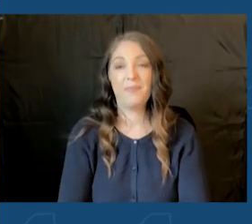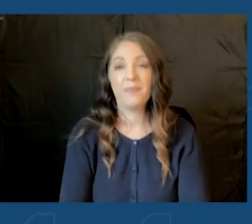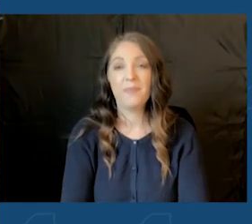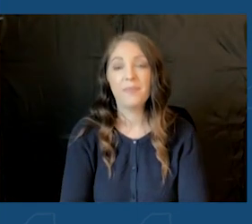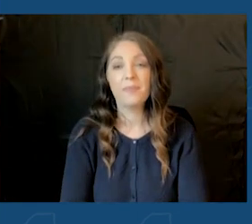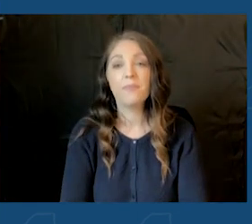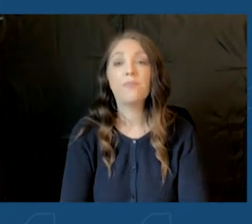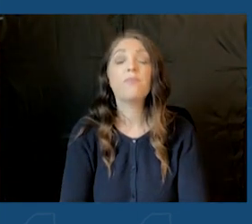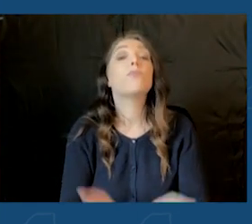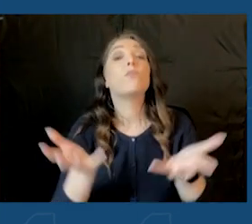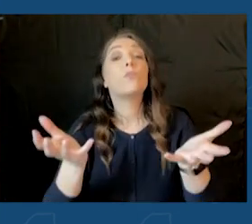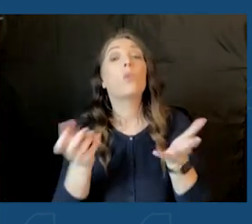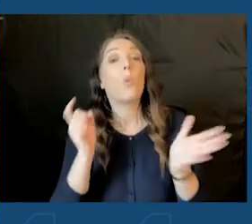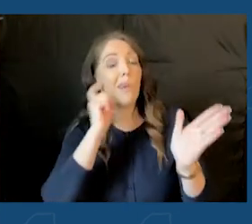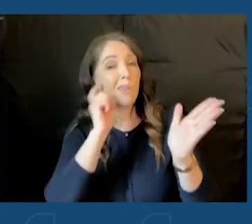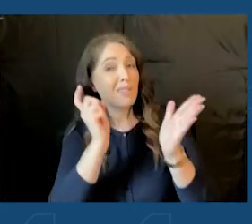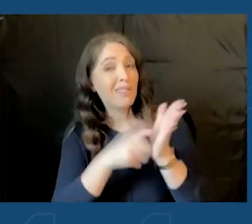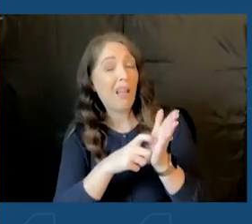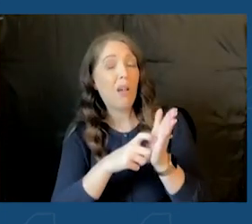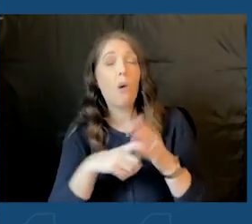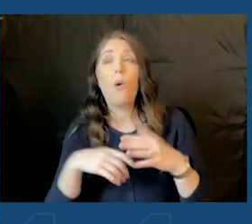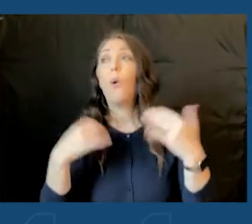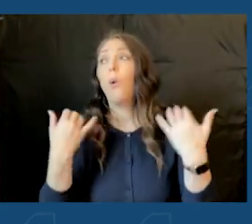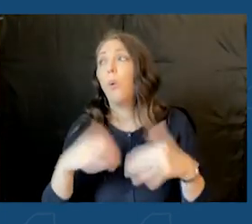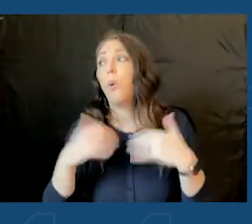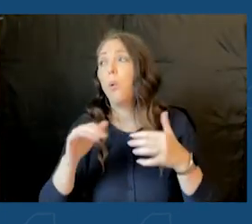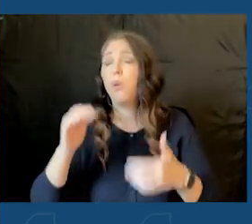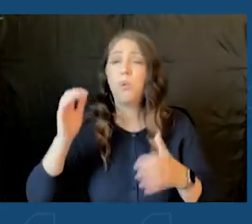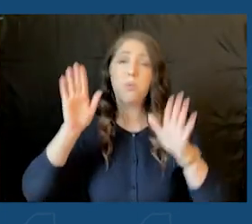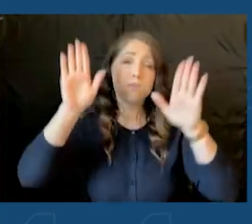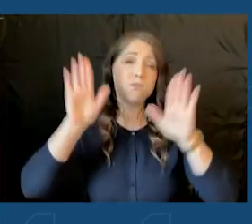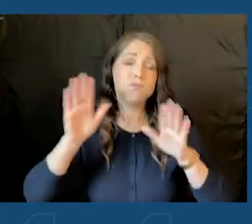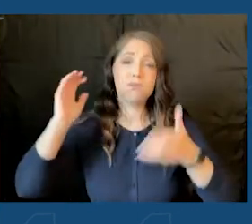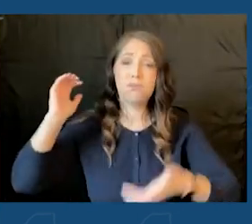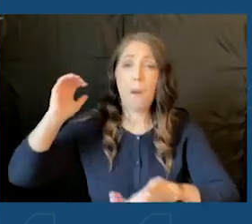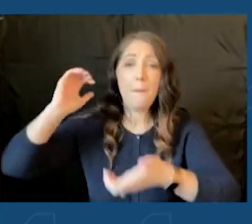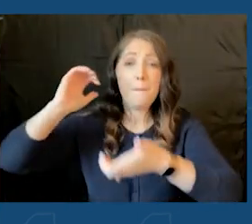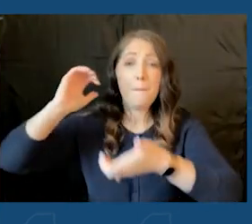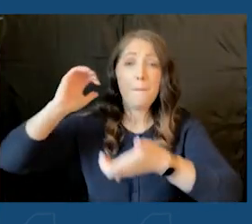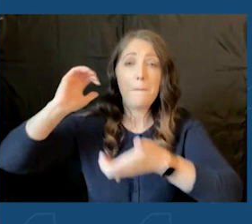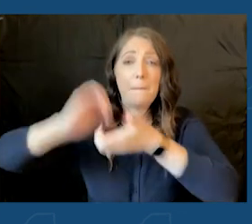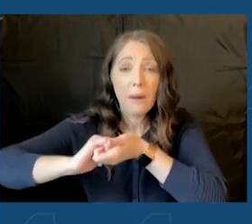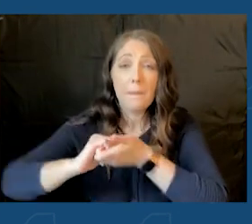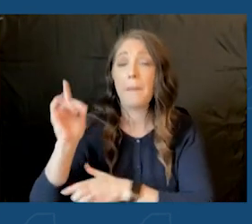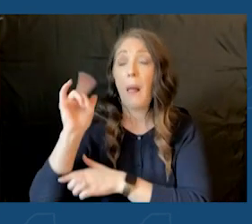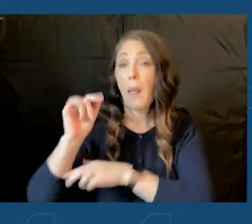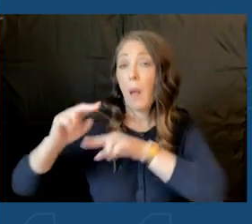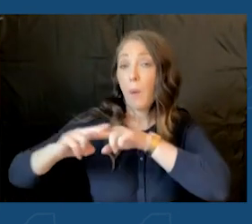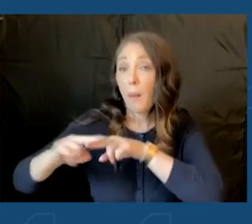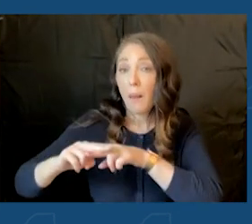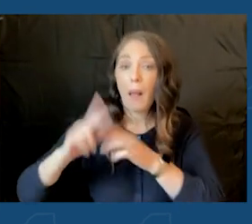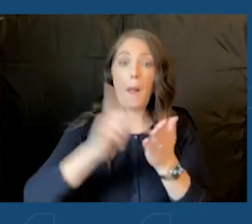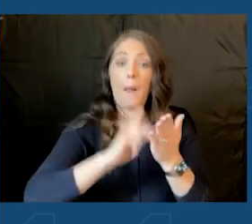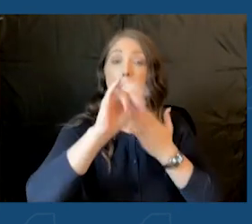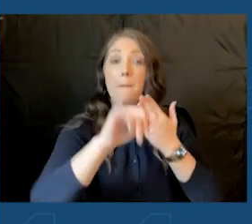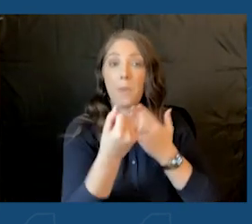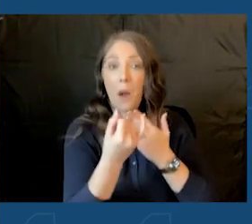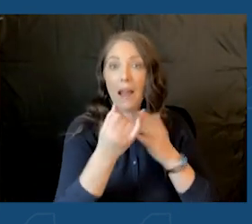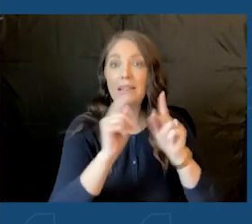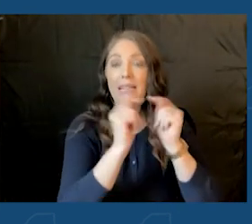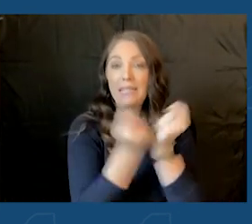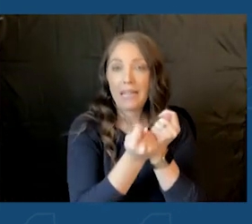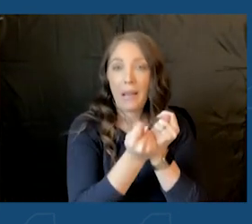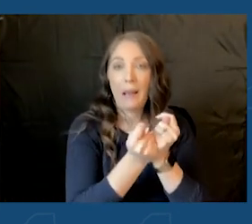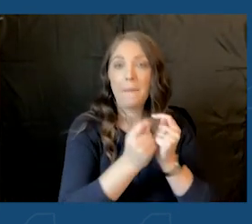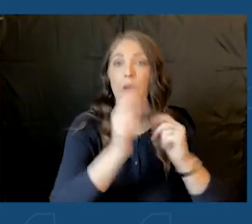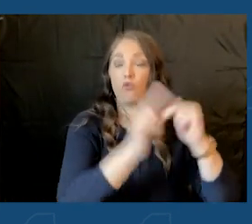I also want to acknowledge the tremendous partnership between the Long Island Railroad team and the project team at Construction and Development. We worked as